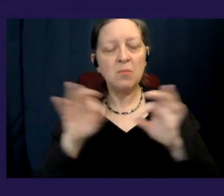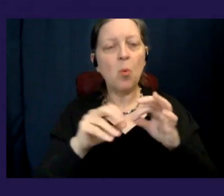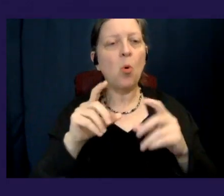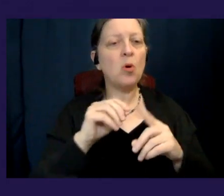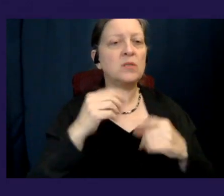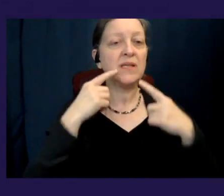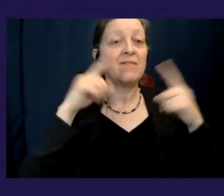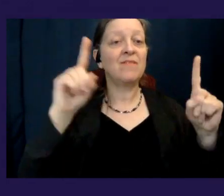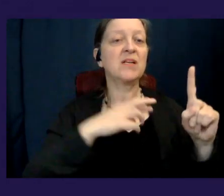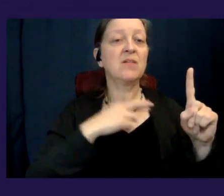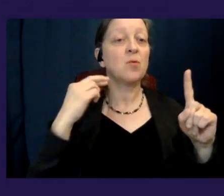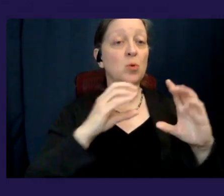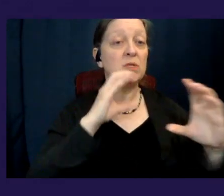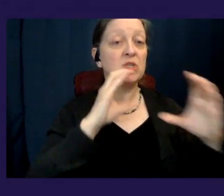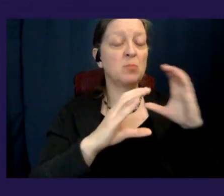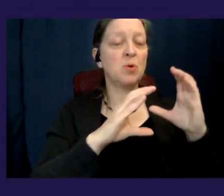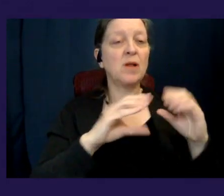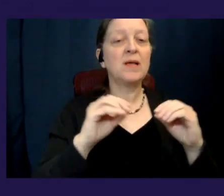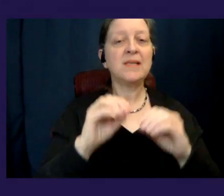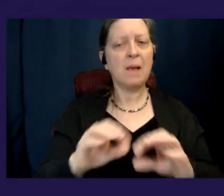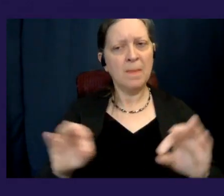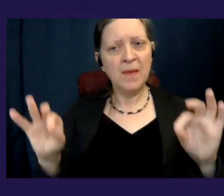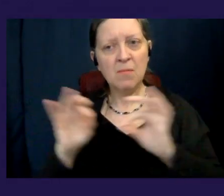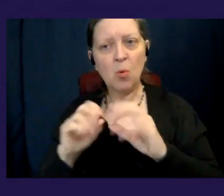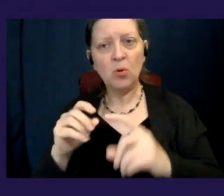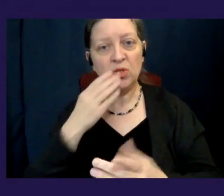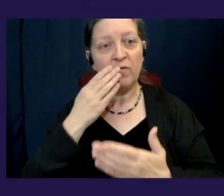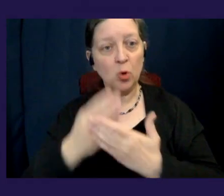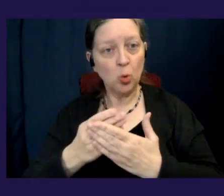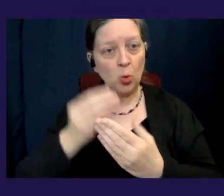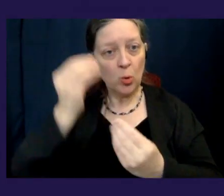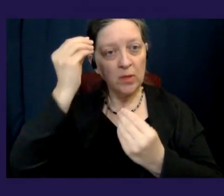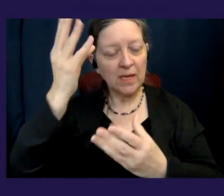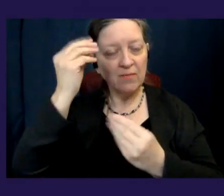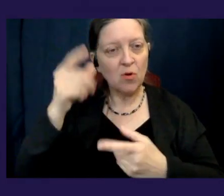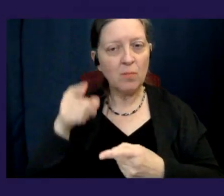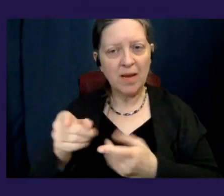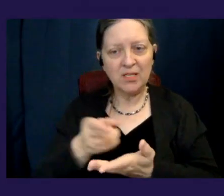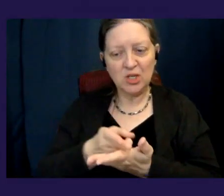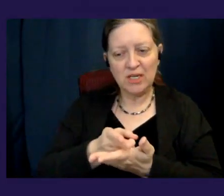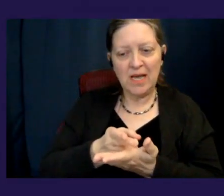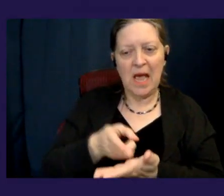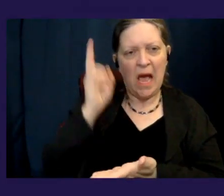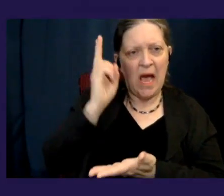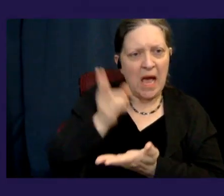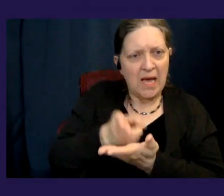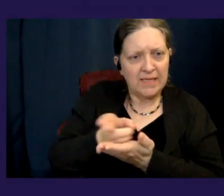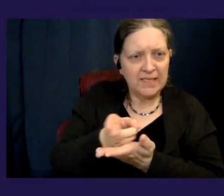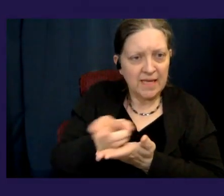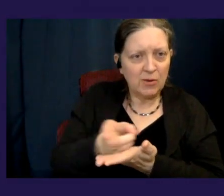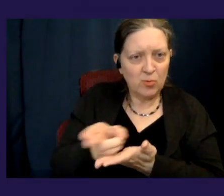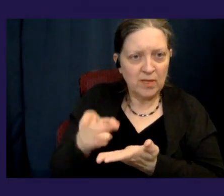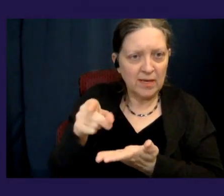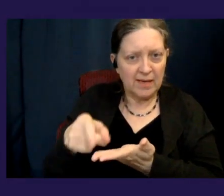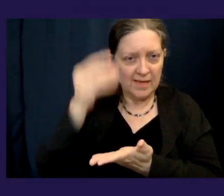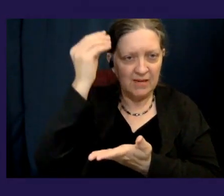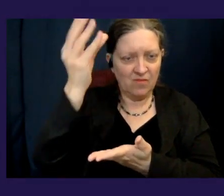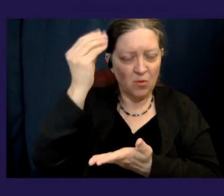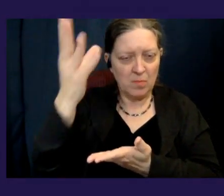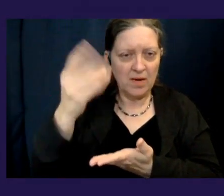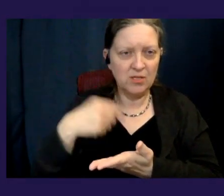good information that has high integrity, which I'll talk about in a minute, and